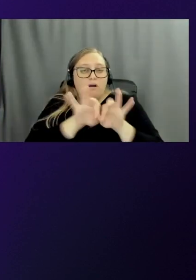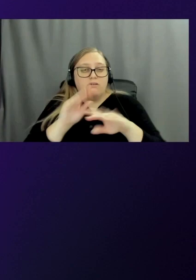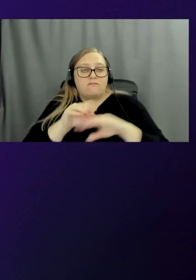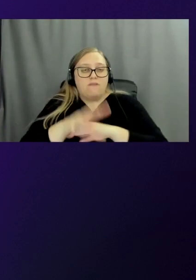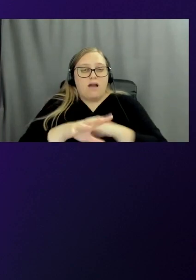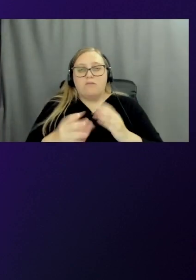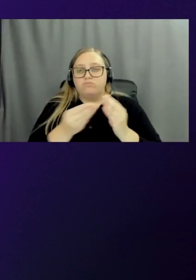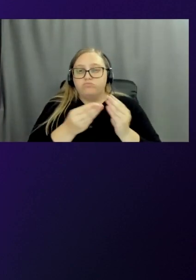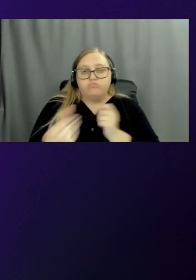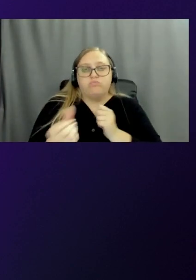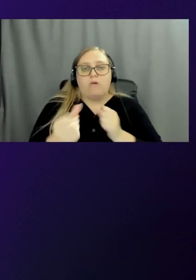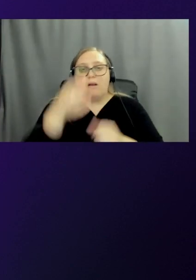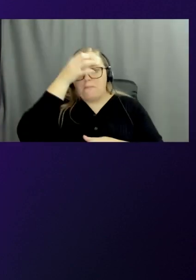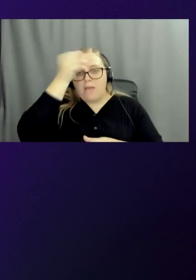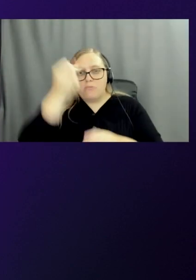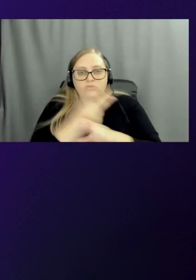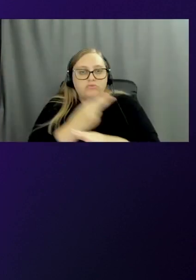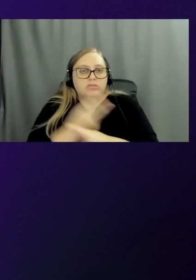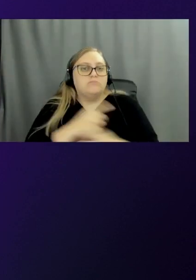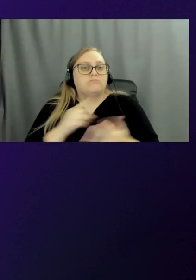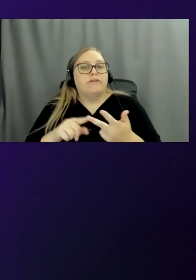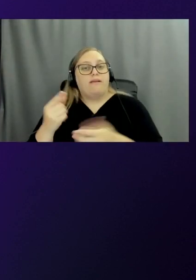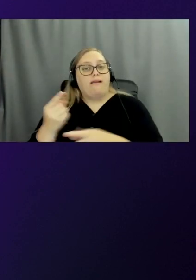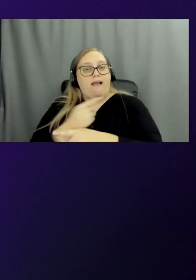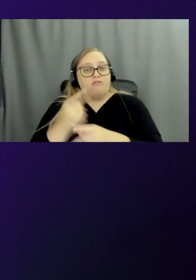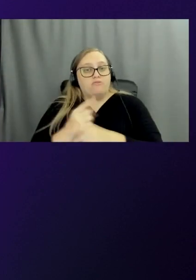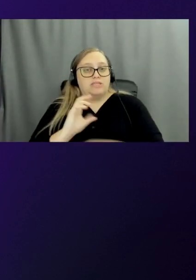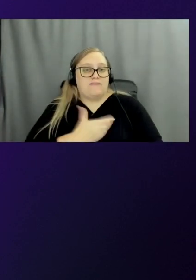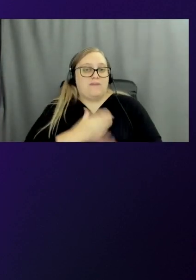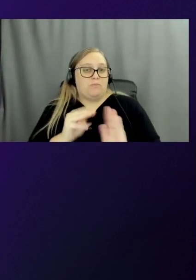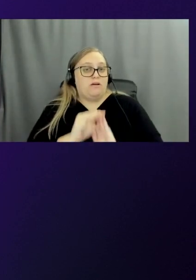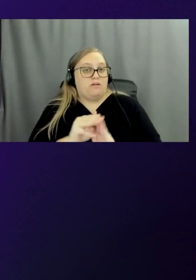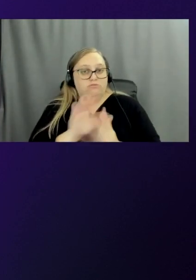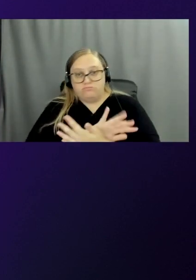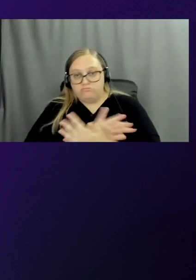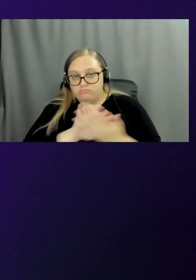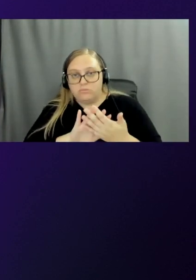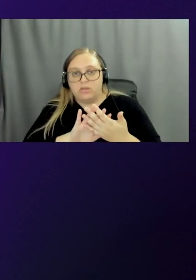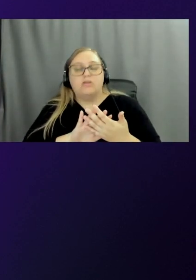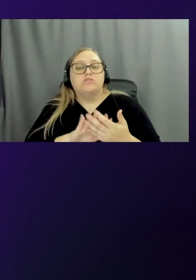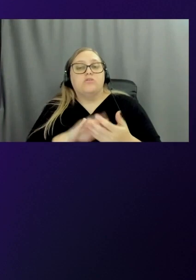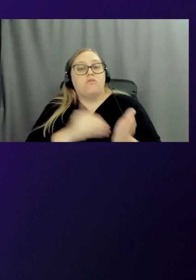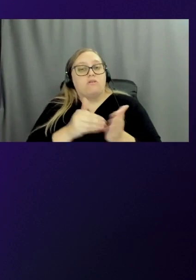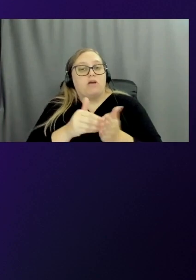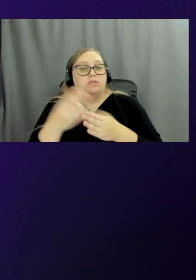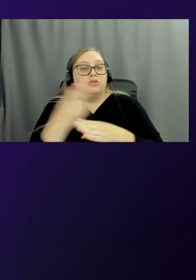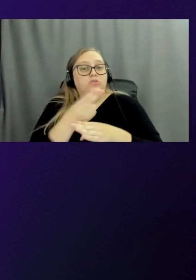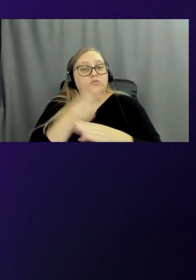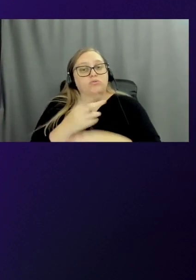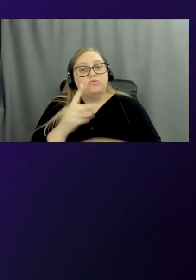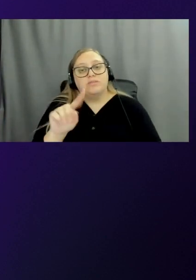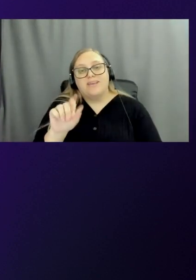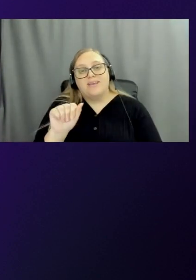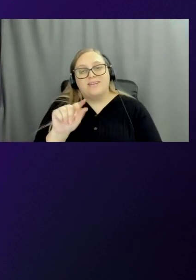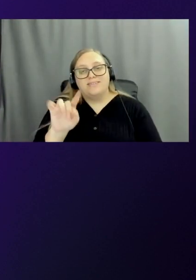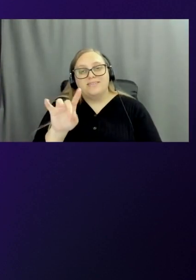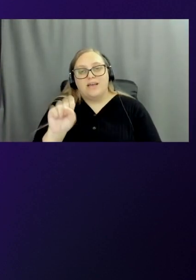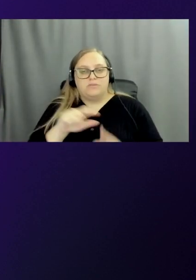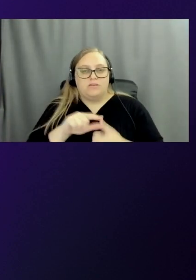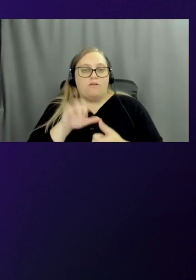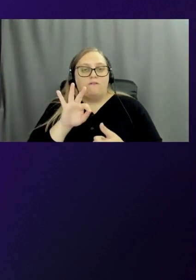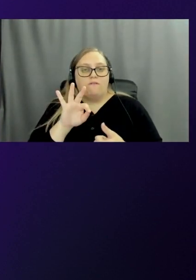efficiency, the memory usage, and also the accuracy of our models. So commonly used data types in machine learning include floating point 32